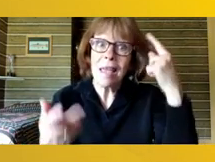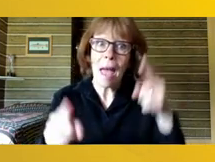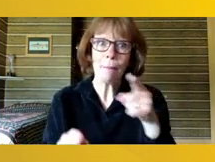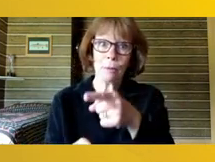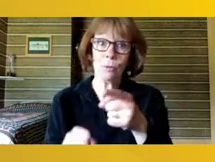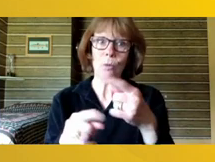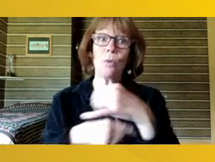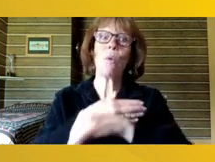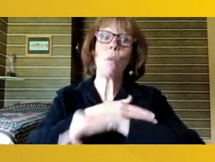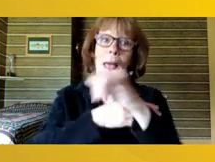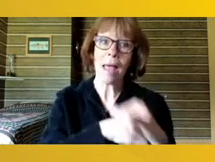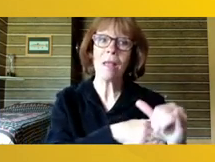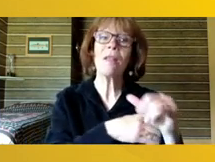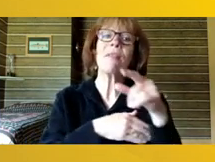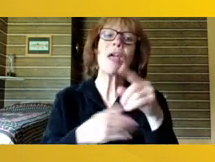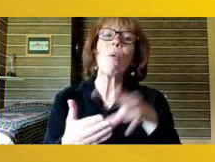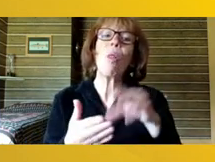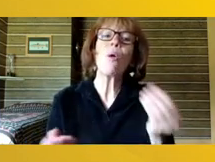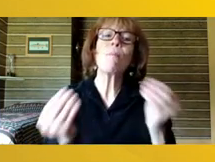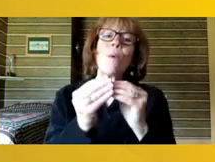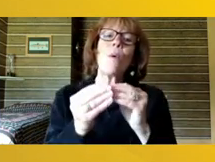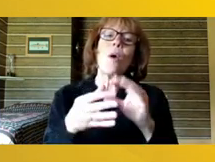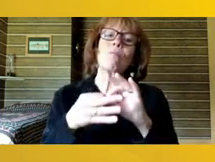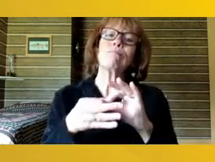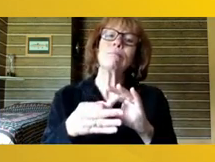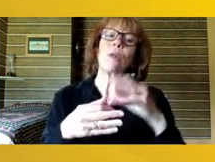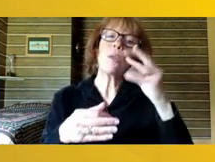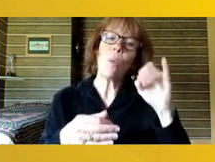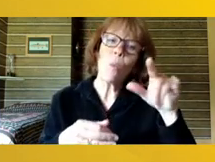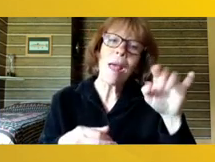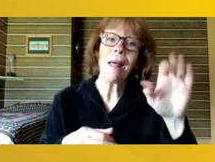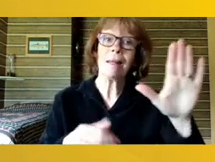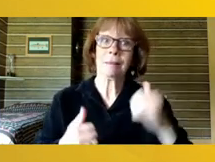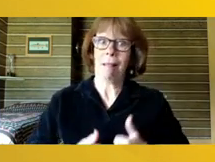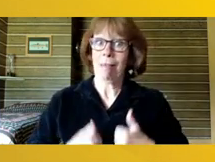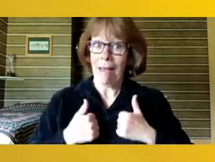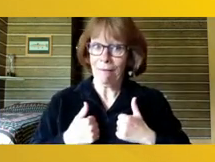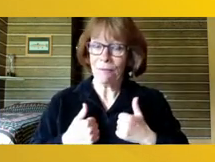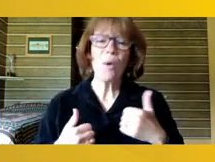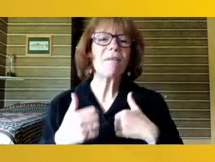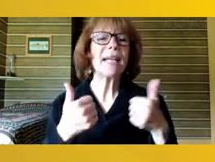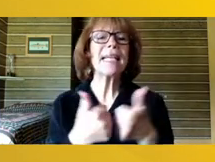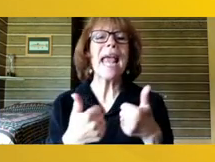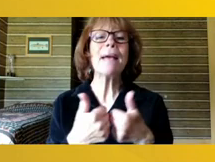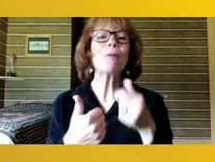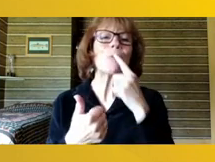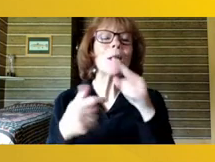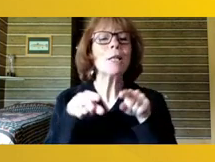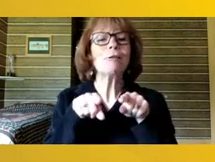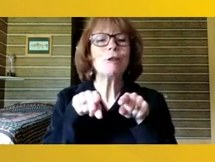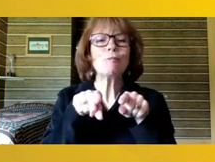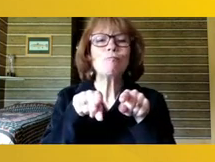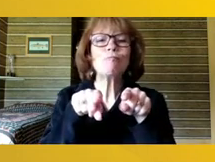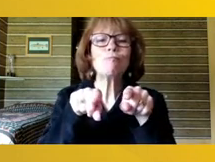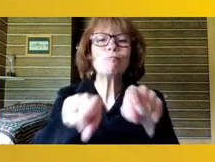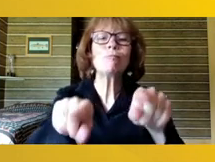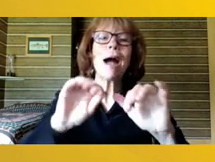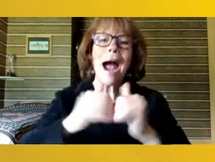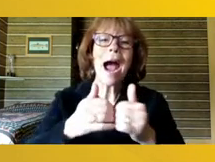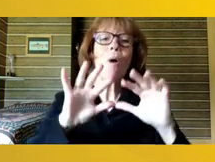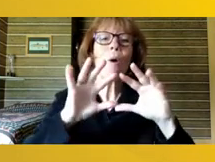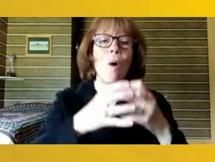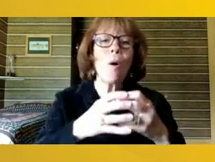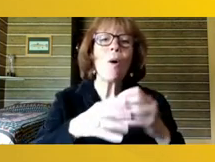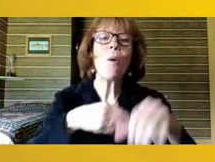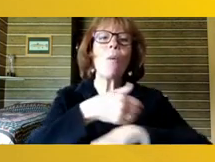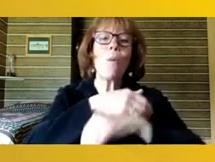more about a whale's life. So they play a game that simulates the life of a group of whales. So the board on the